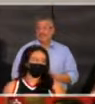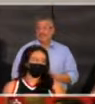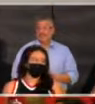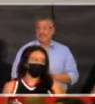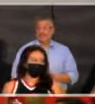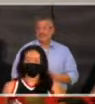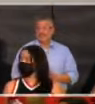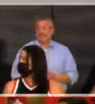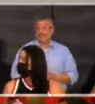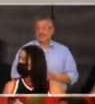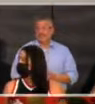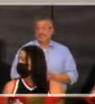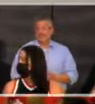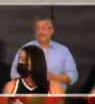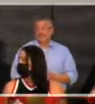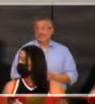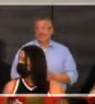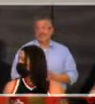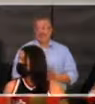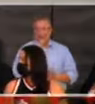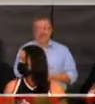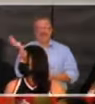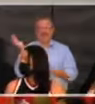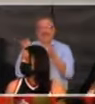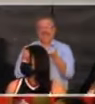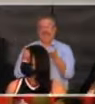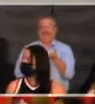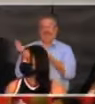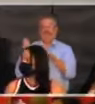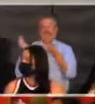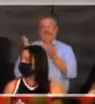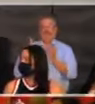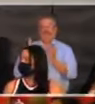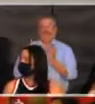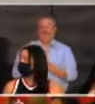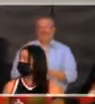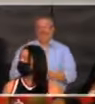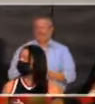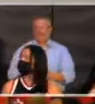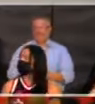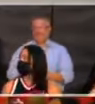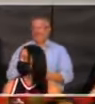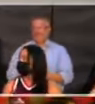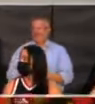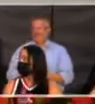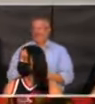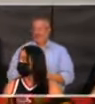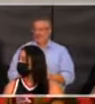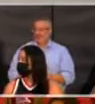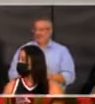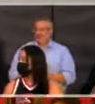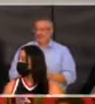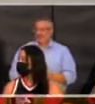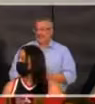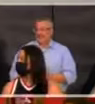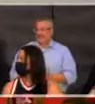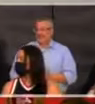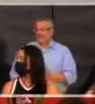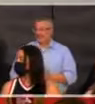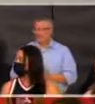You don't want to take credit for them? I'm taking credit for all of them. You take credit for all of them. Not for everybody. Michelle, thank you for all you're